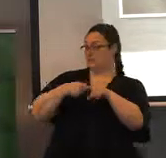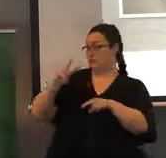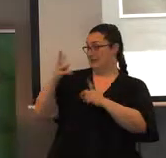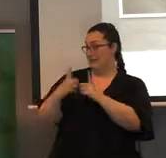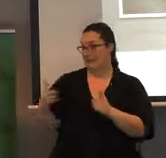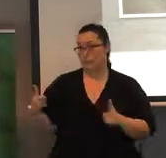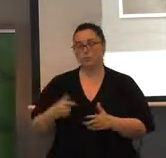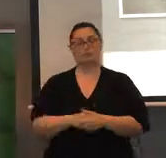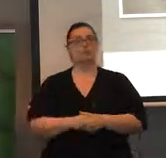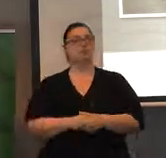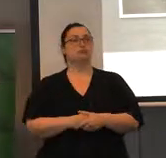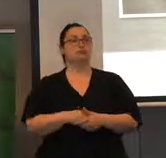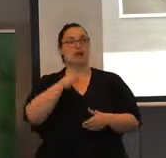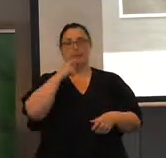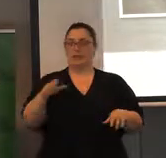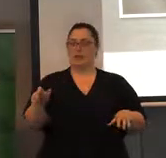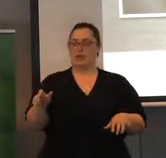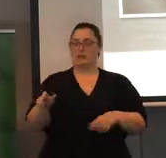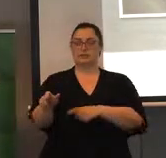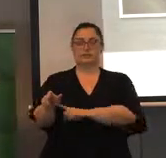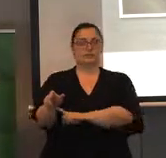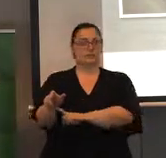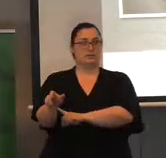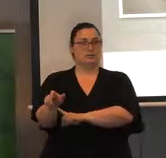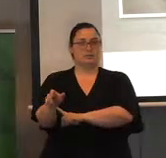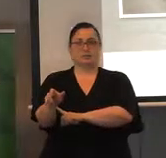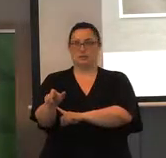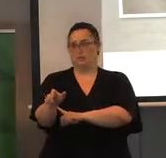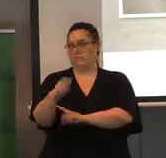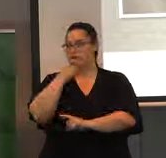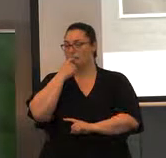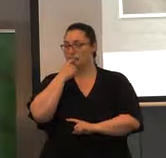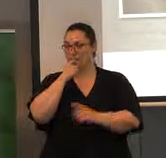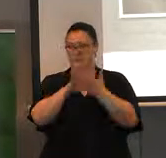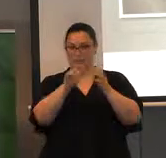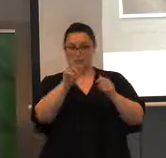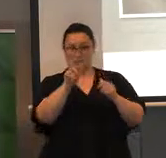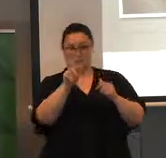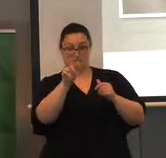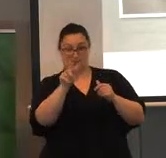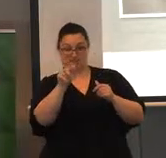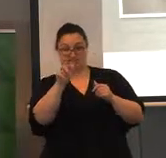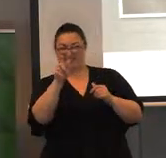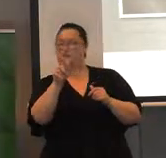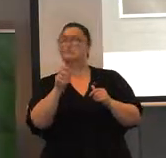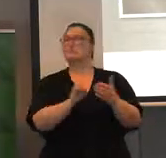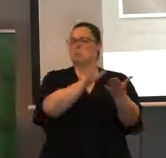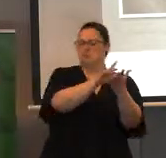my second language, and I've got a bit of a shake to my hand, so I find small links hard to use. I'm not in that